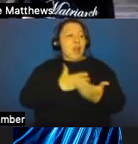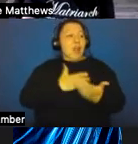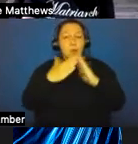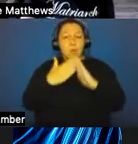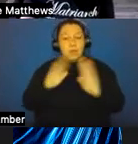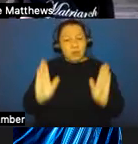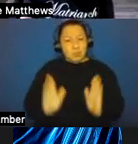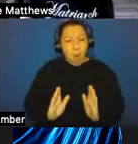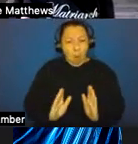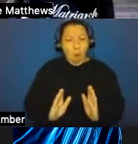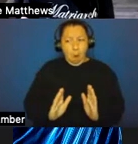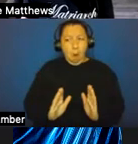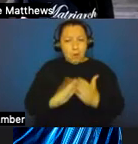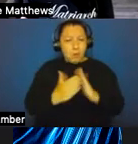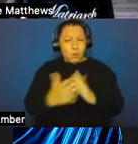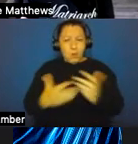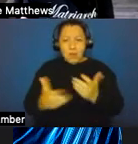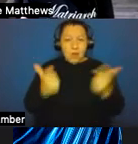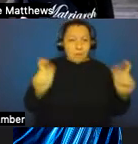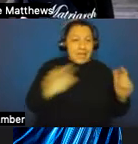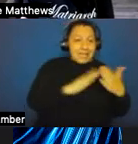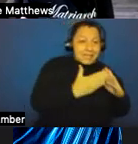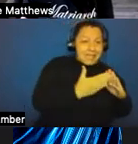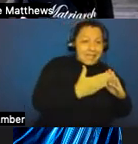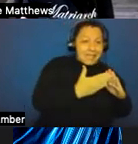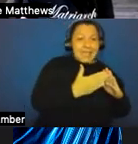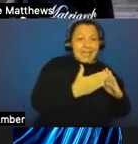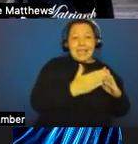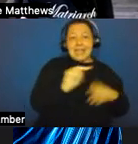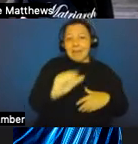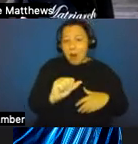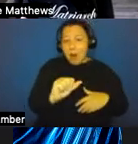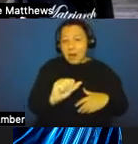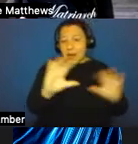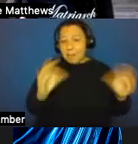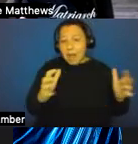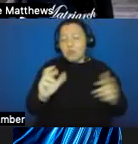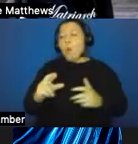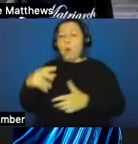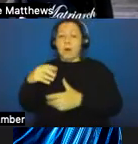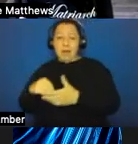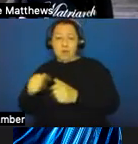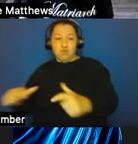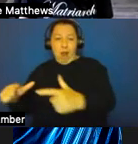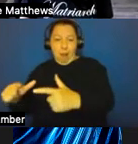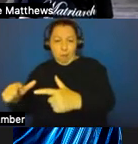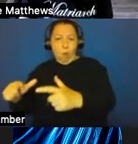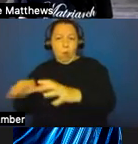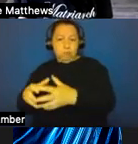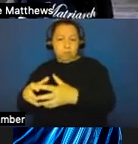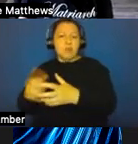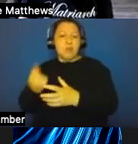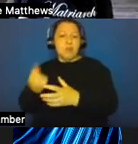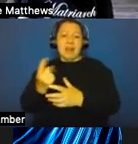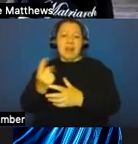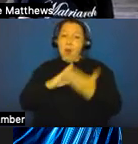an urban Indian population or you're in a tribal community, our communities are small, and everybody knows